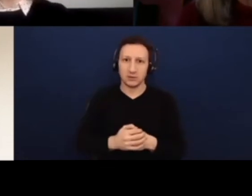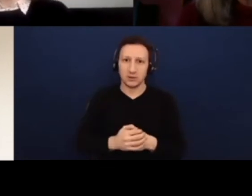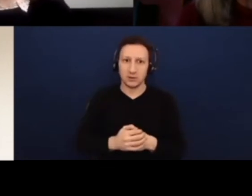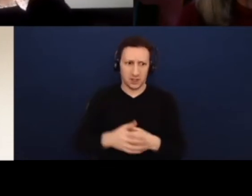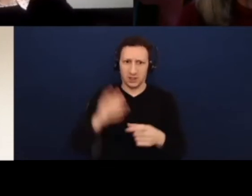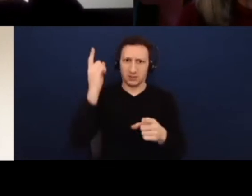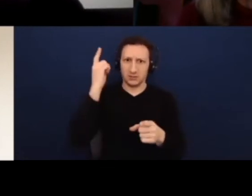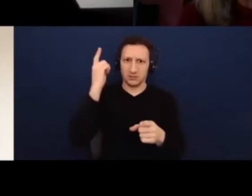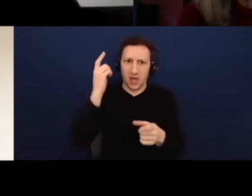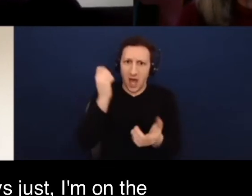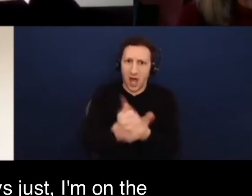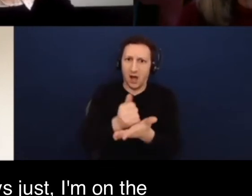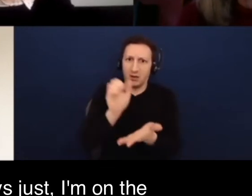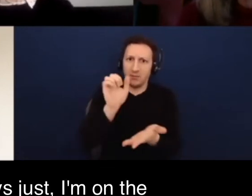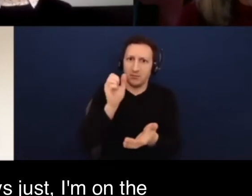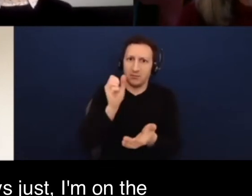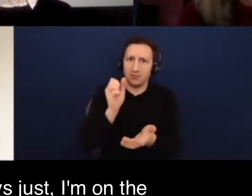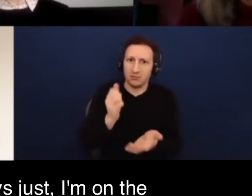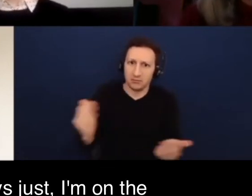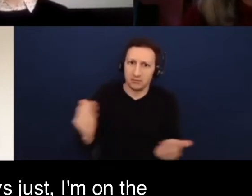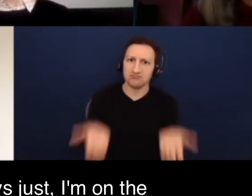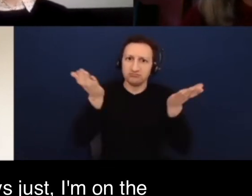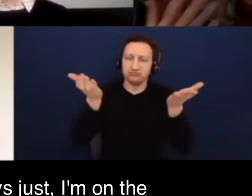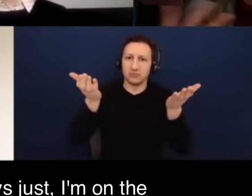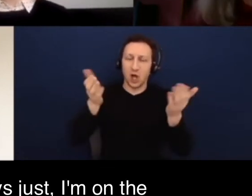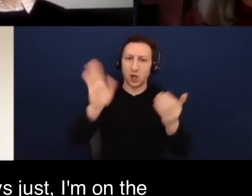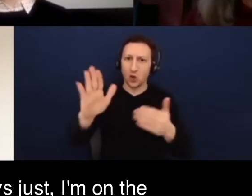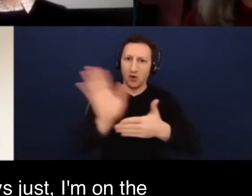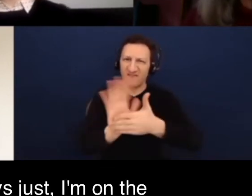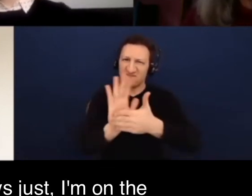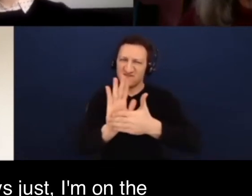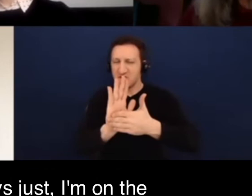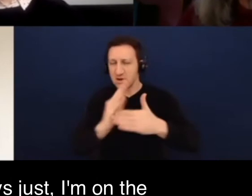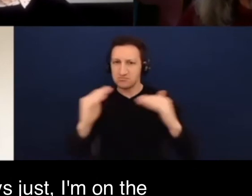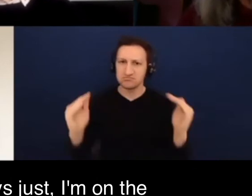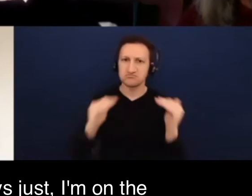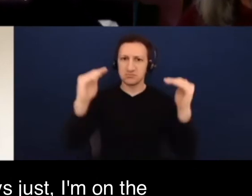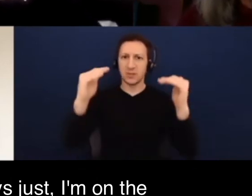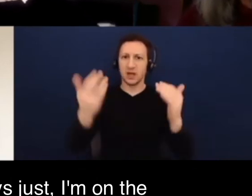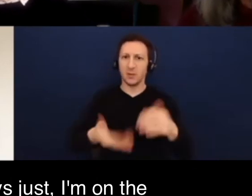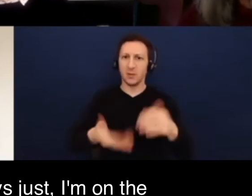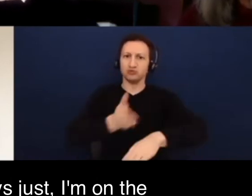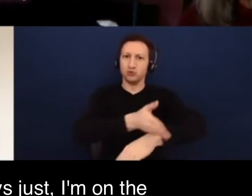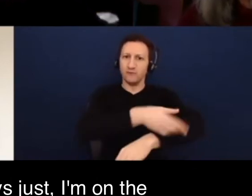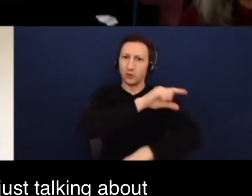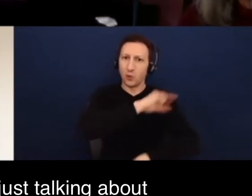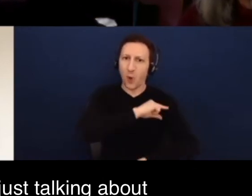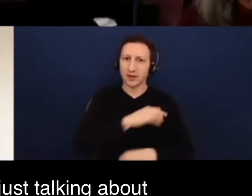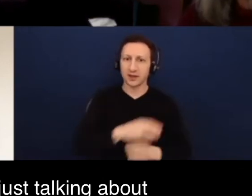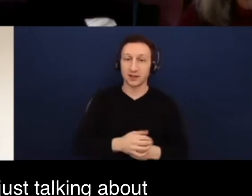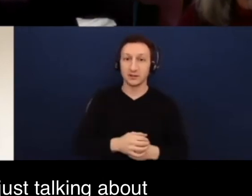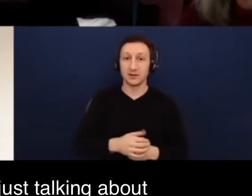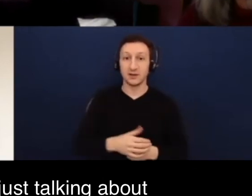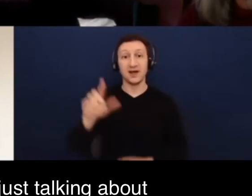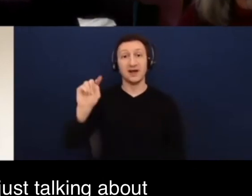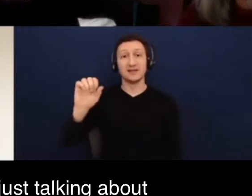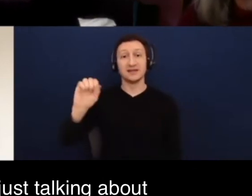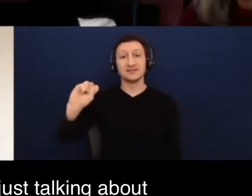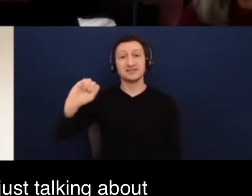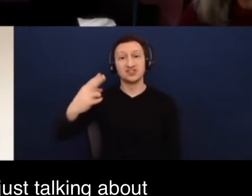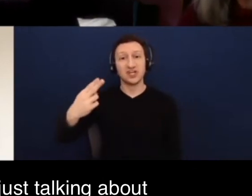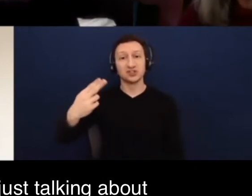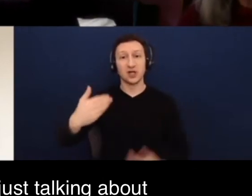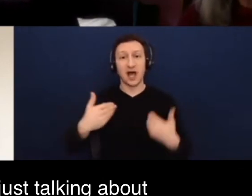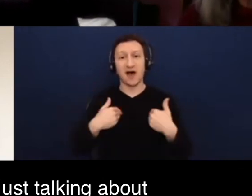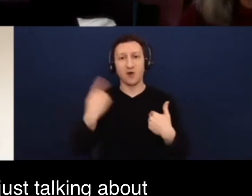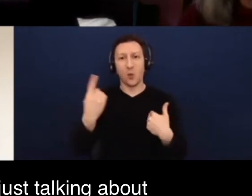make your film better. And I'm on the inclusion committee at Tisch, and we were just talking about this,